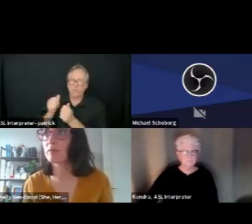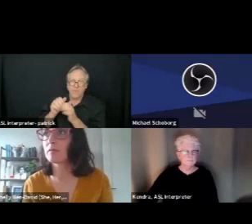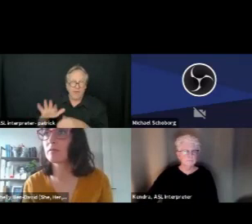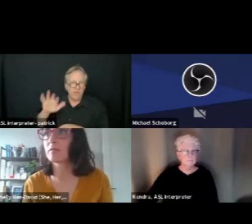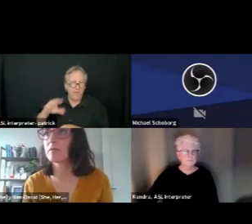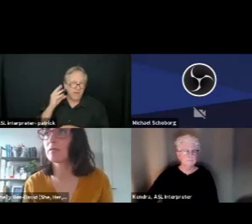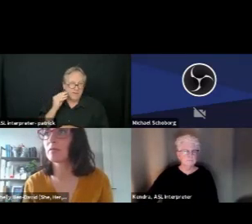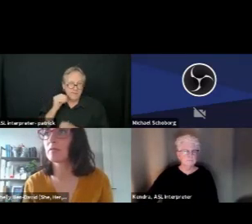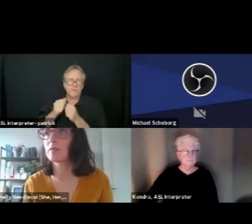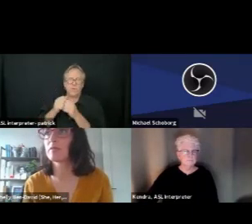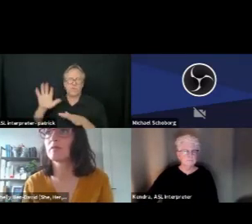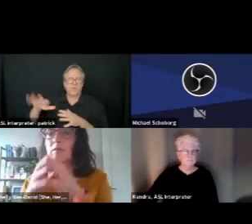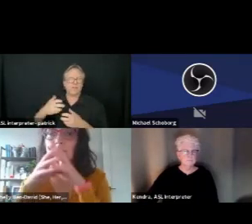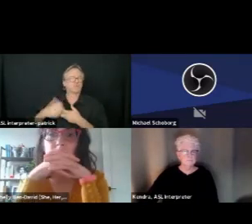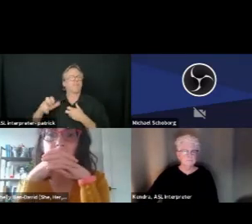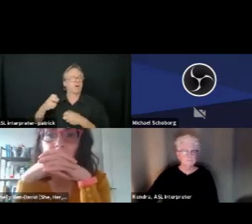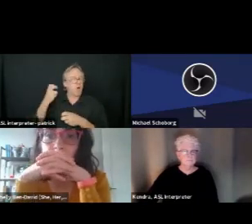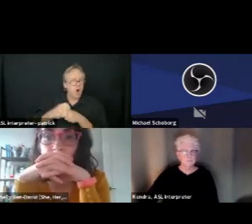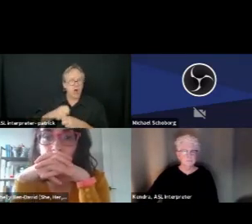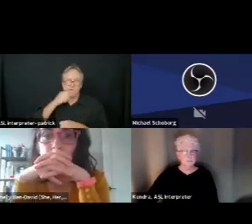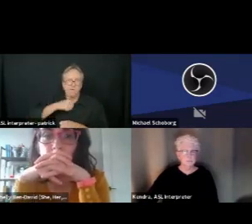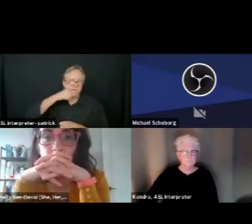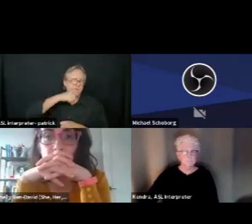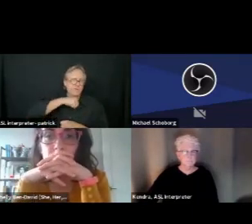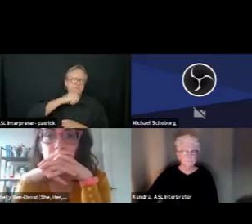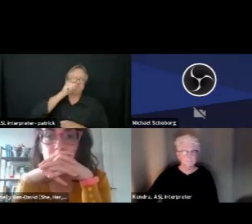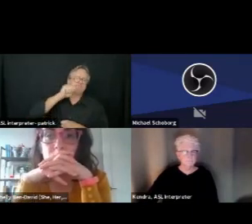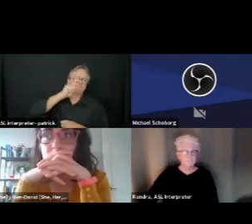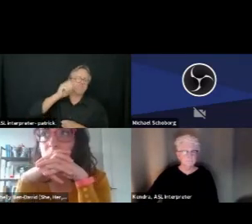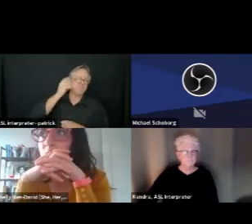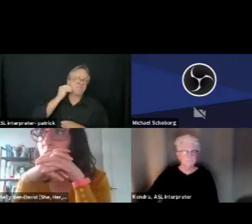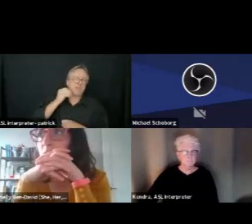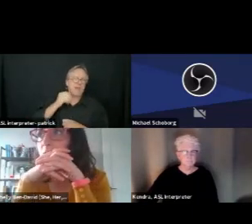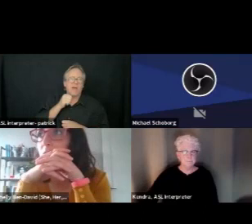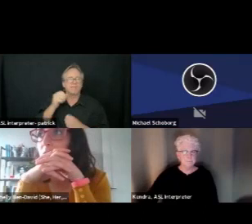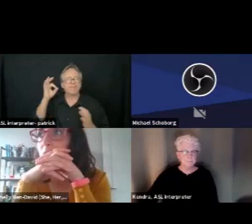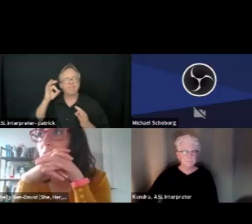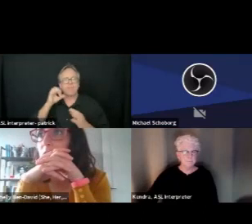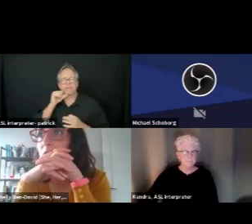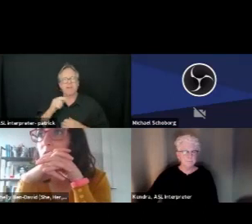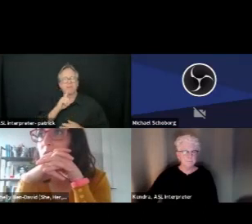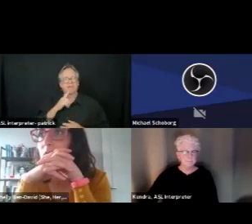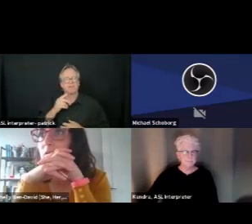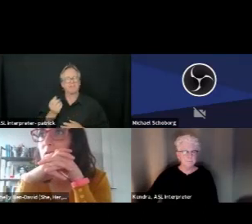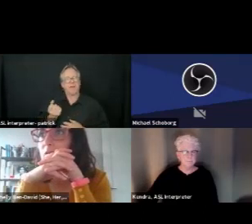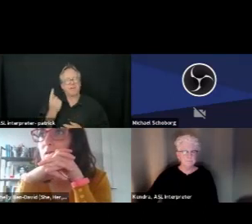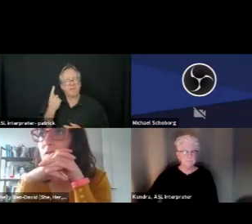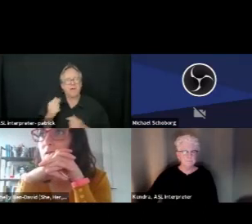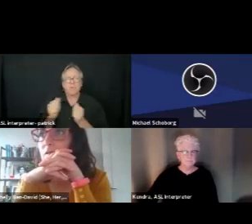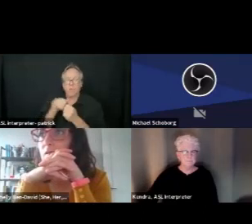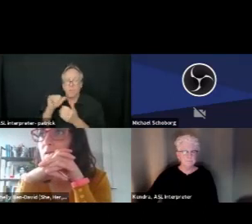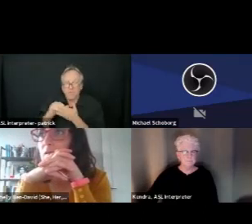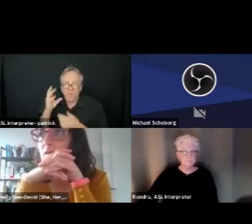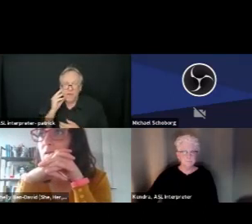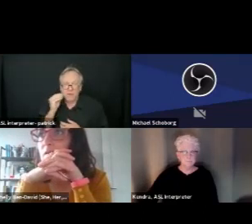experiences, without that kind of rough hardening, I would be very oblivious, or I would only have a textbook theoretical perspective on what a